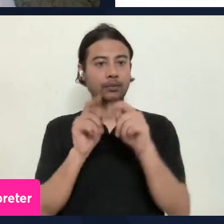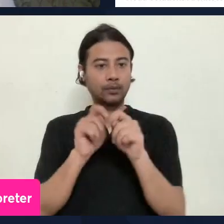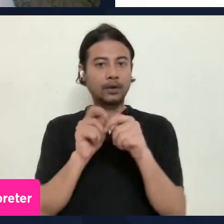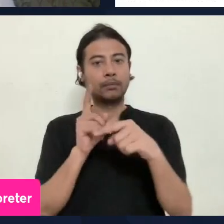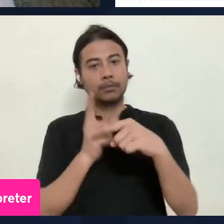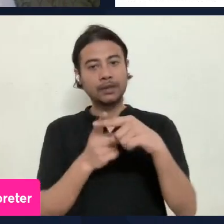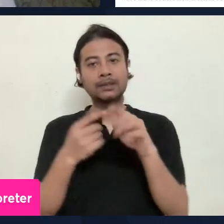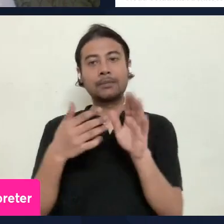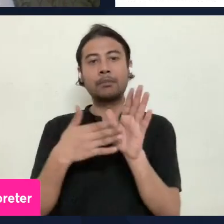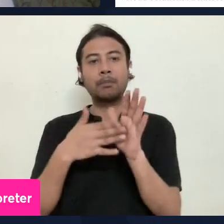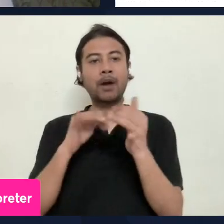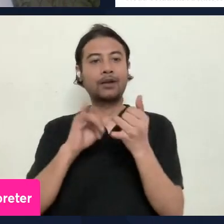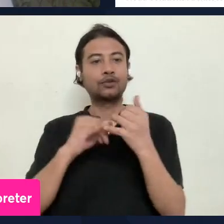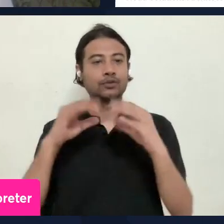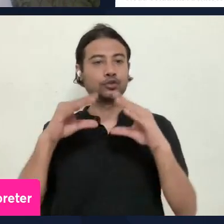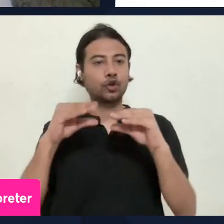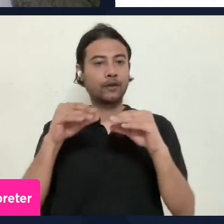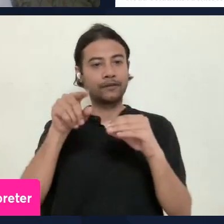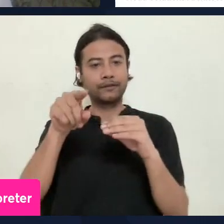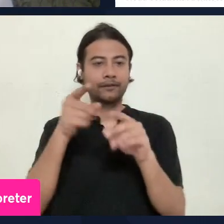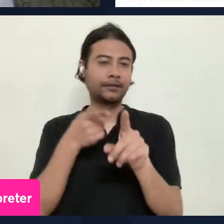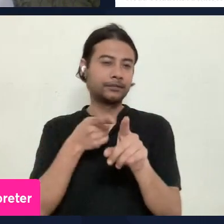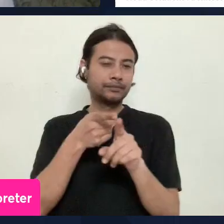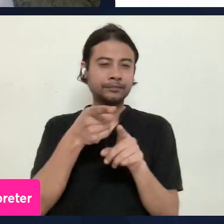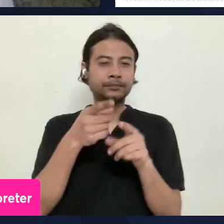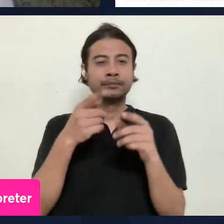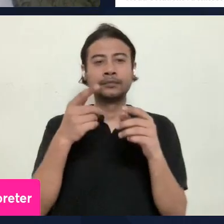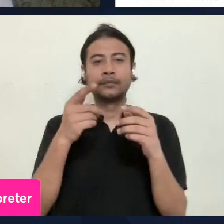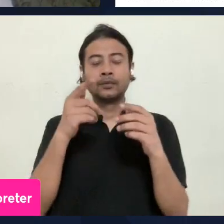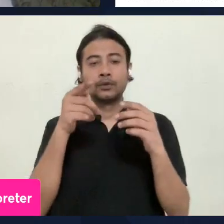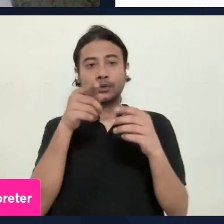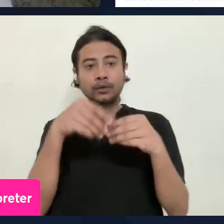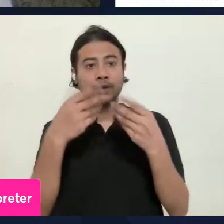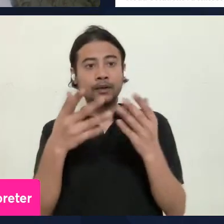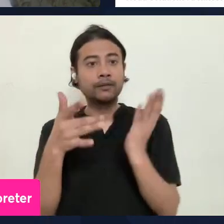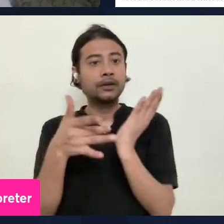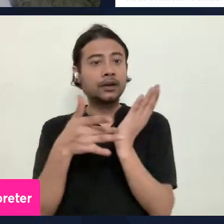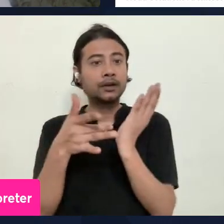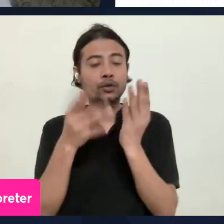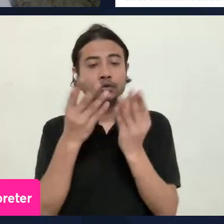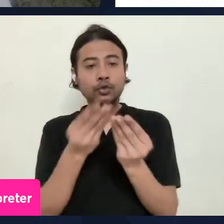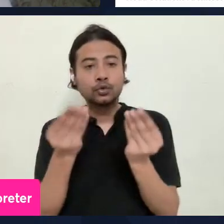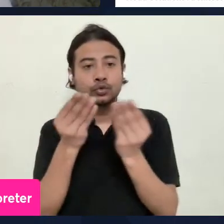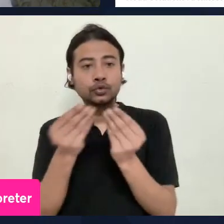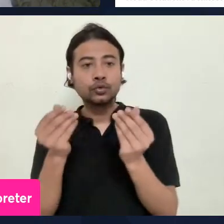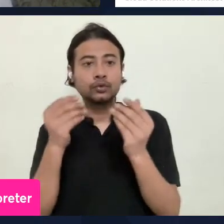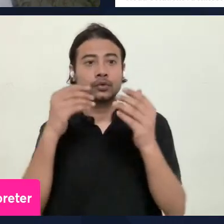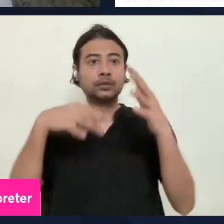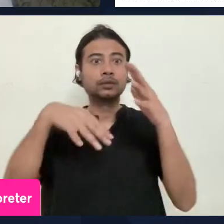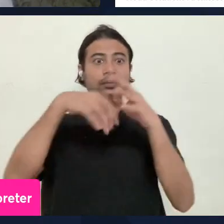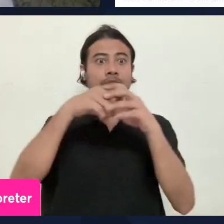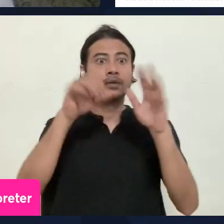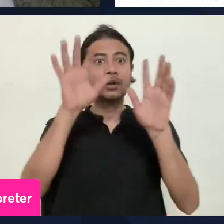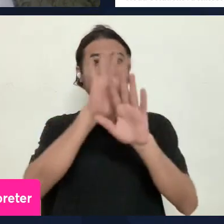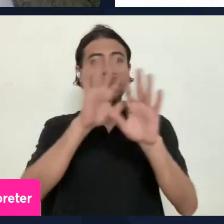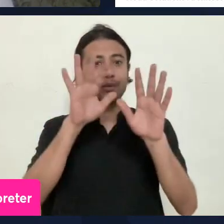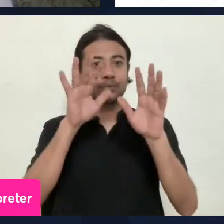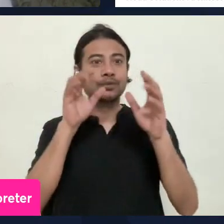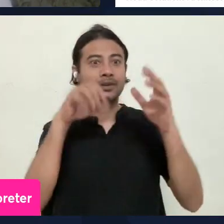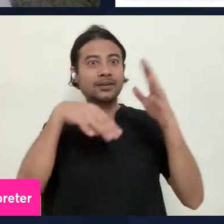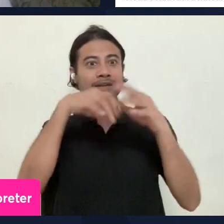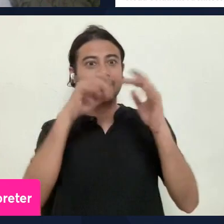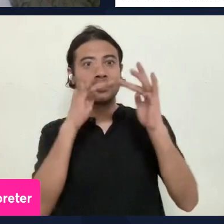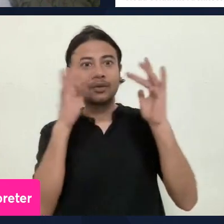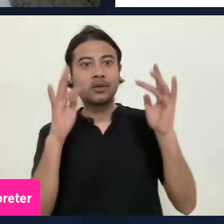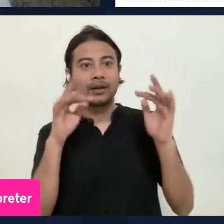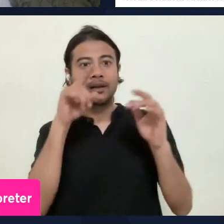over infrastructure architecture, cloud solutions, and technical pre-sales with a focus on empowering businesses to harness the